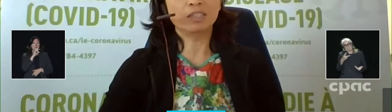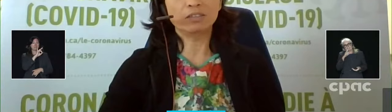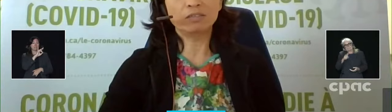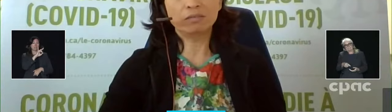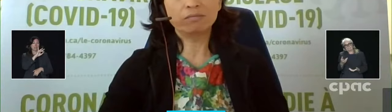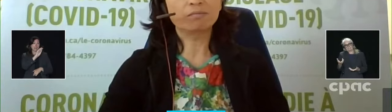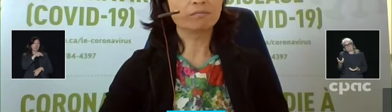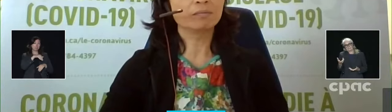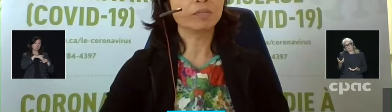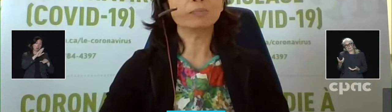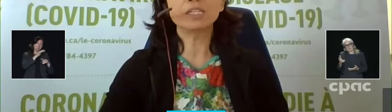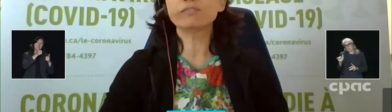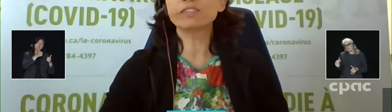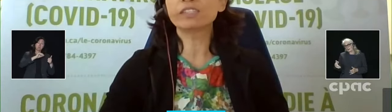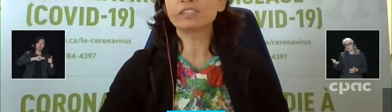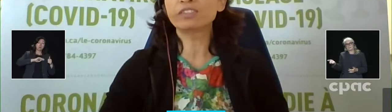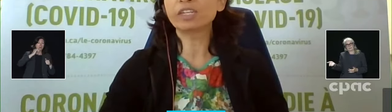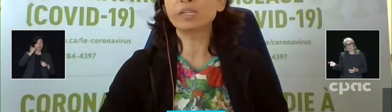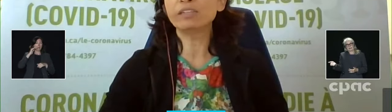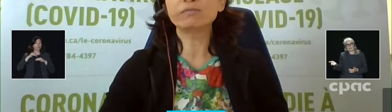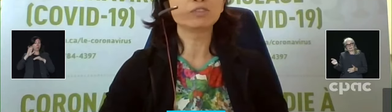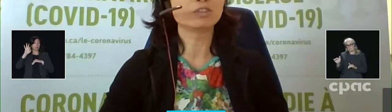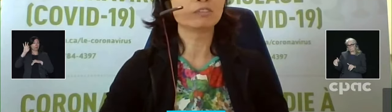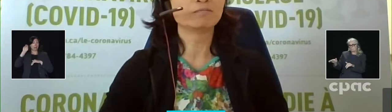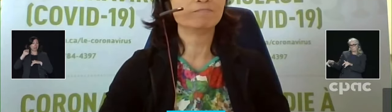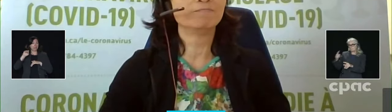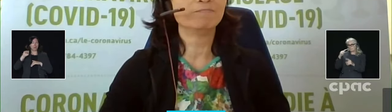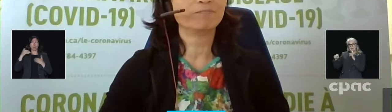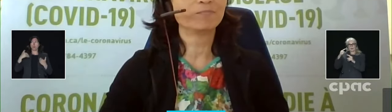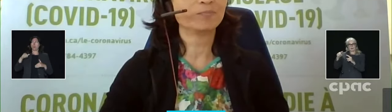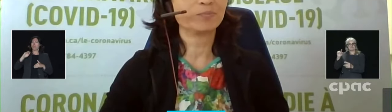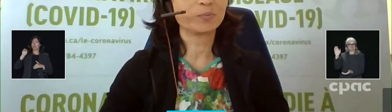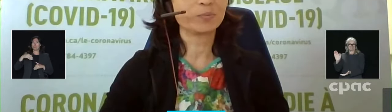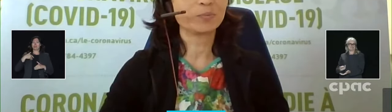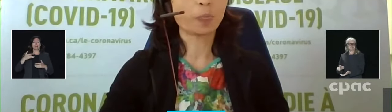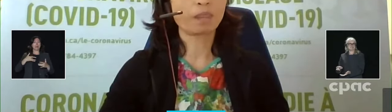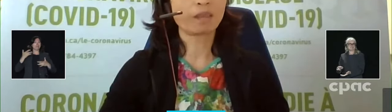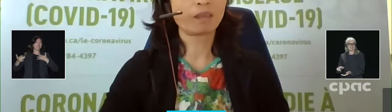be, popping over the champagne for sure.